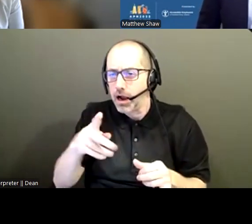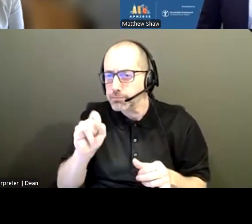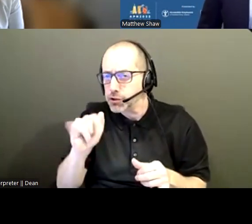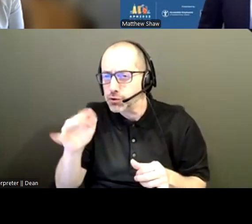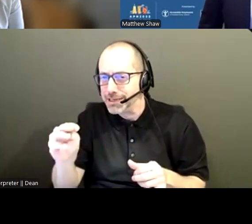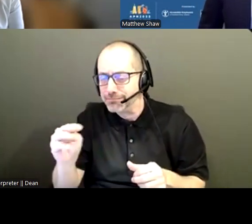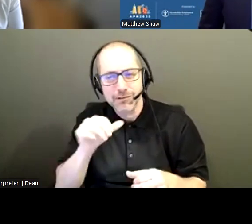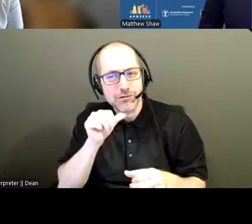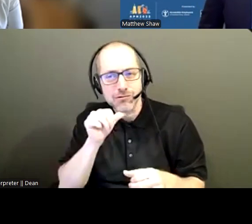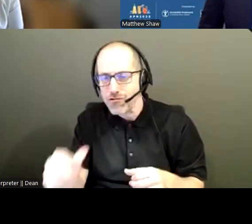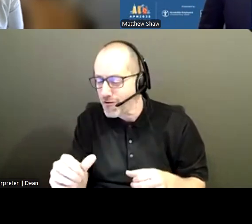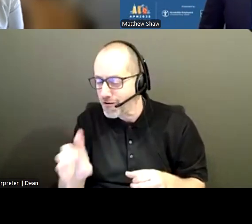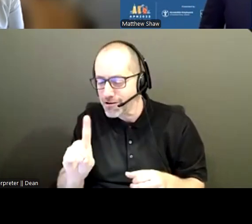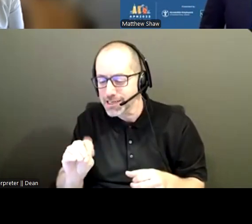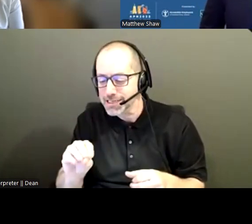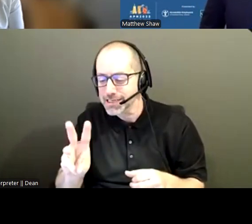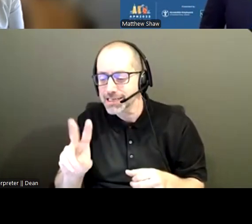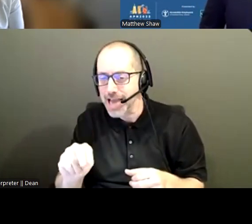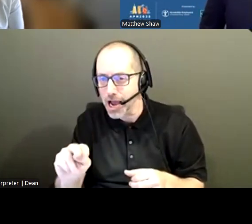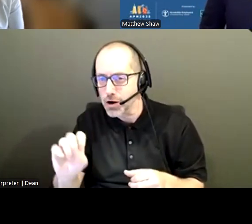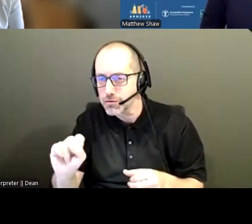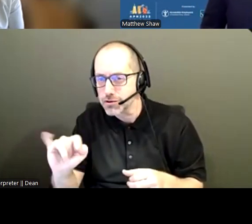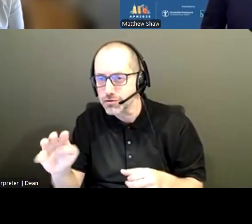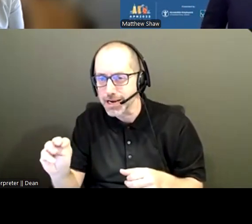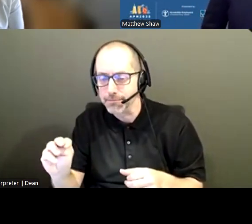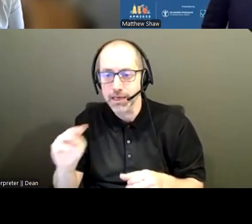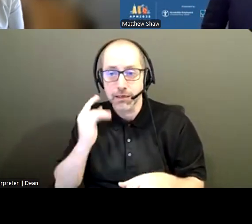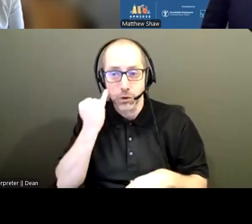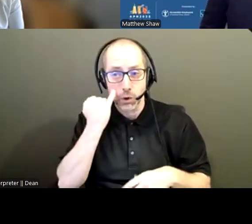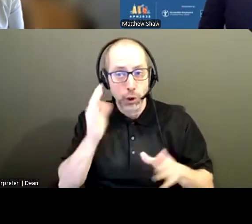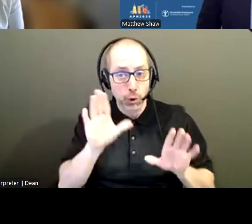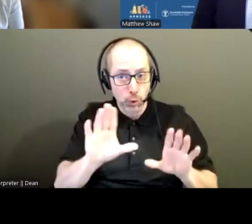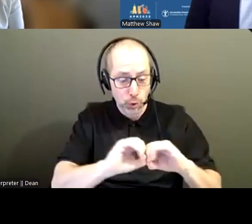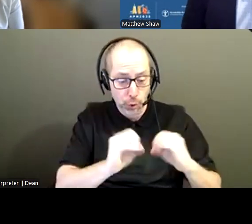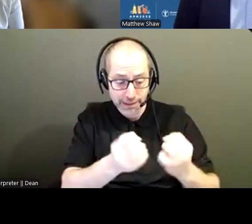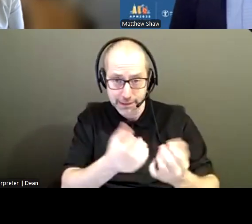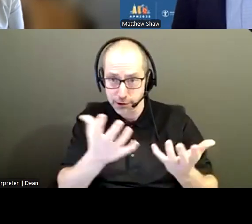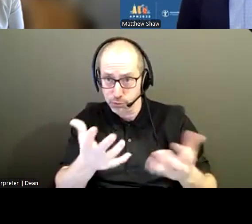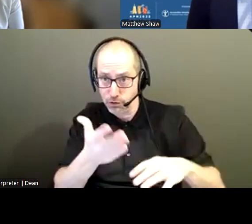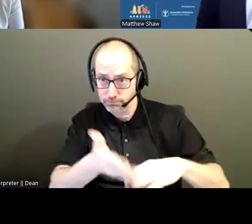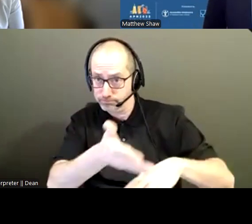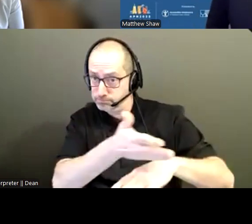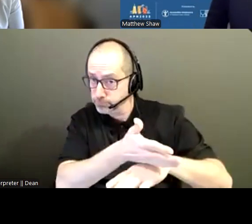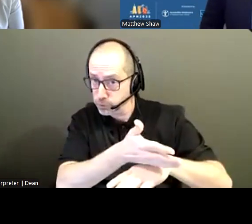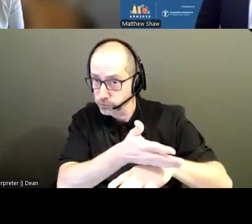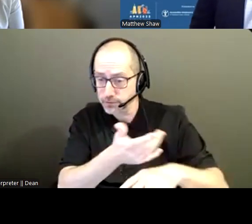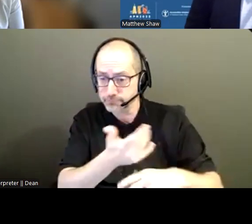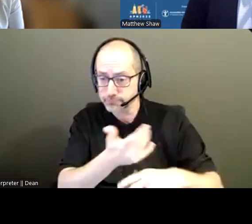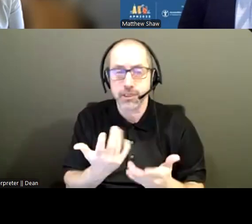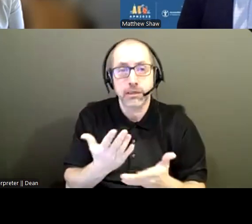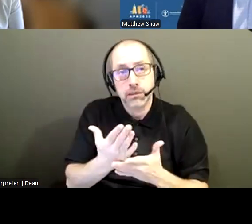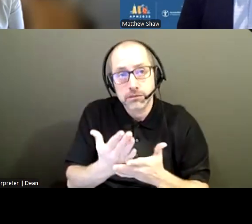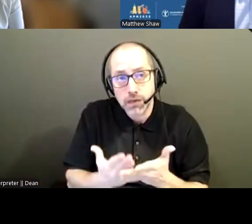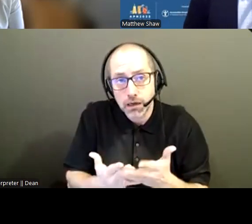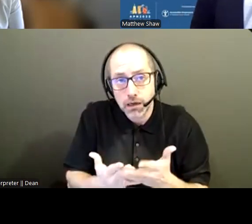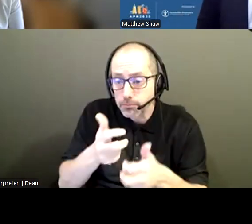make some strategic changes to our culture or to our organization, some of the problems or solutions or data that we're going to